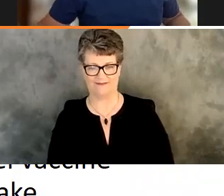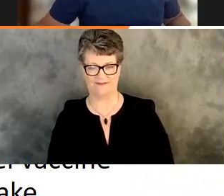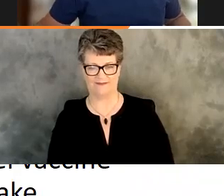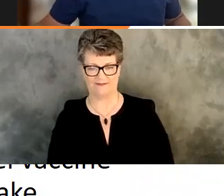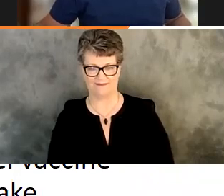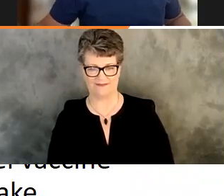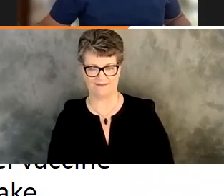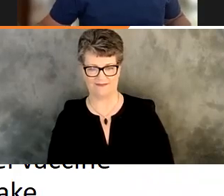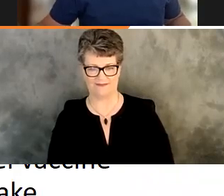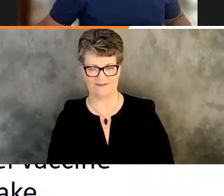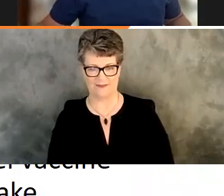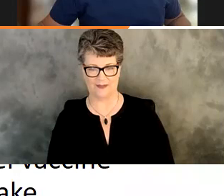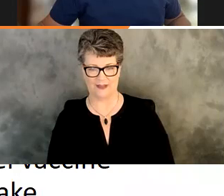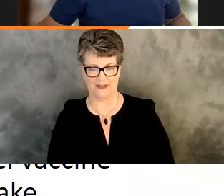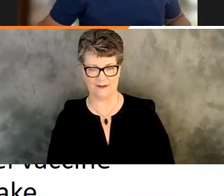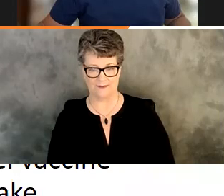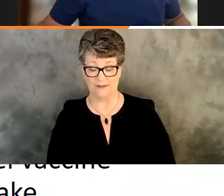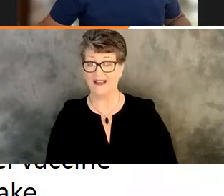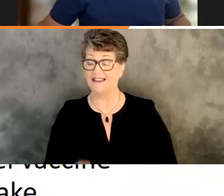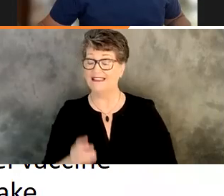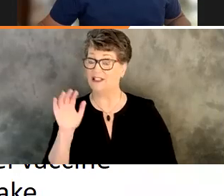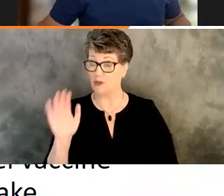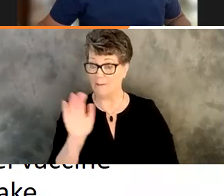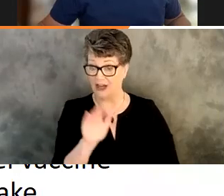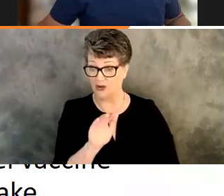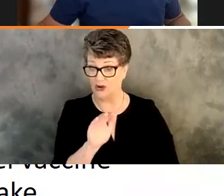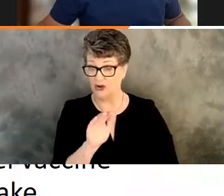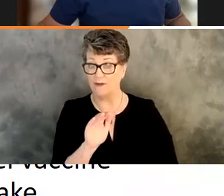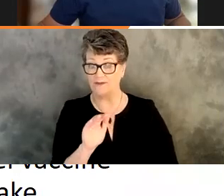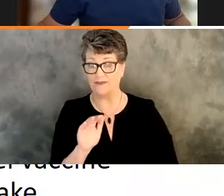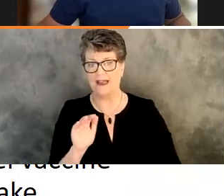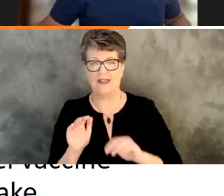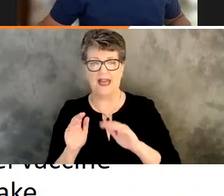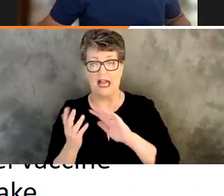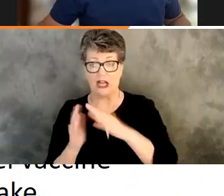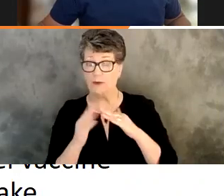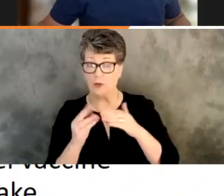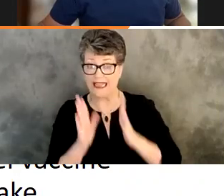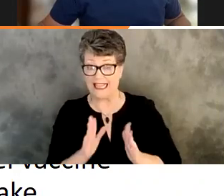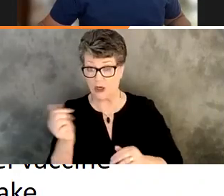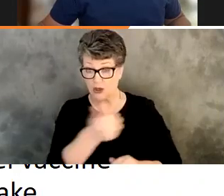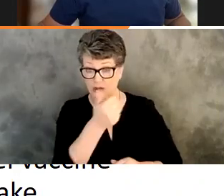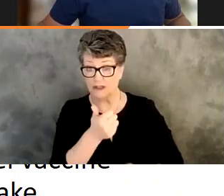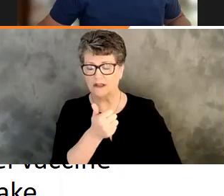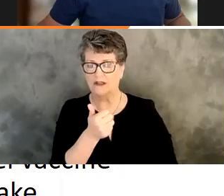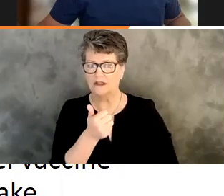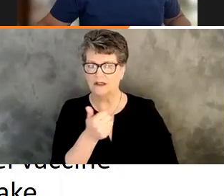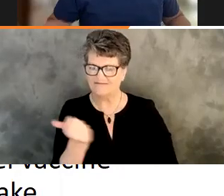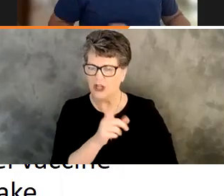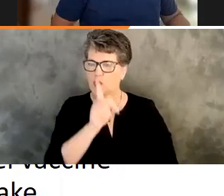Okay, and as a reminder, as community leaders, you really are